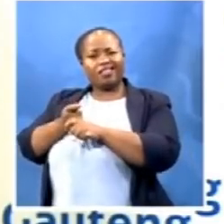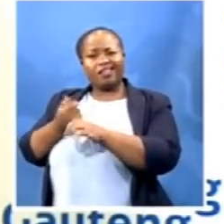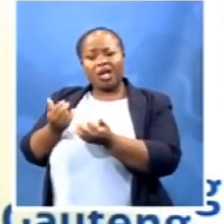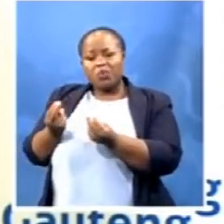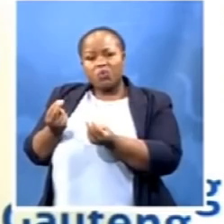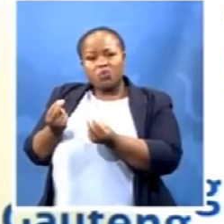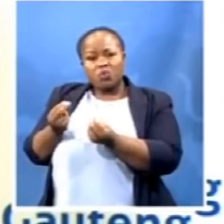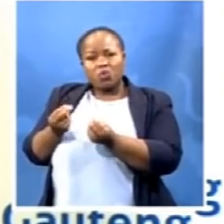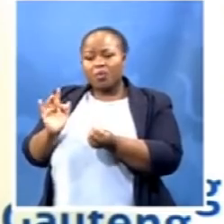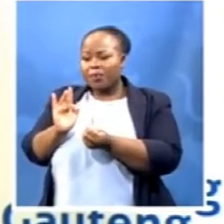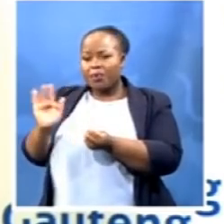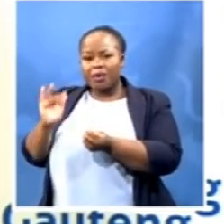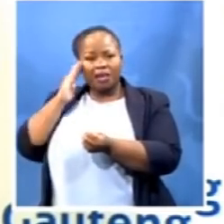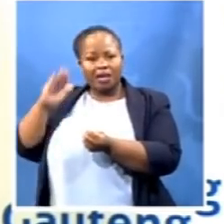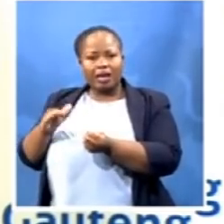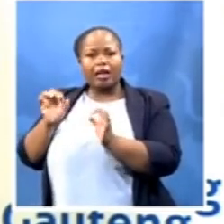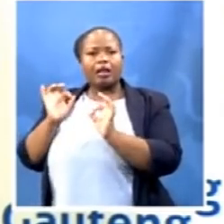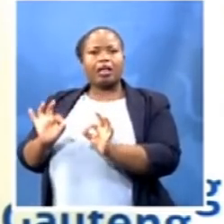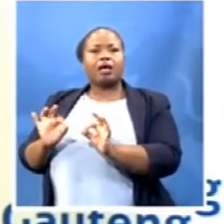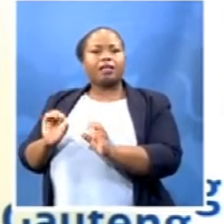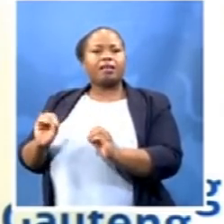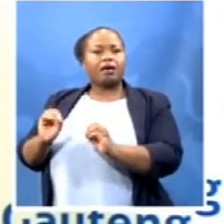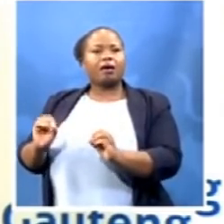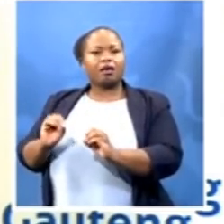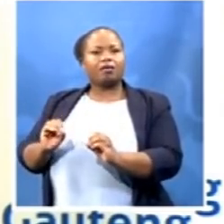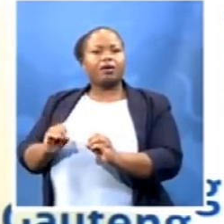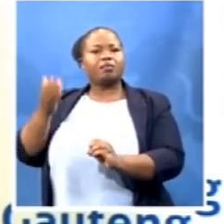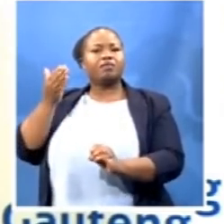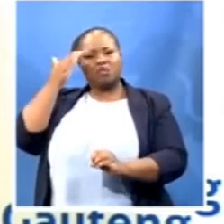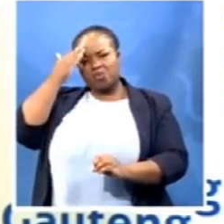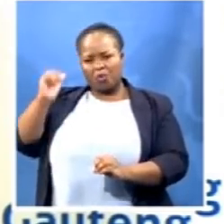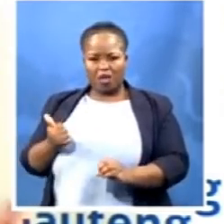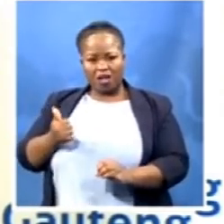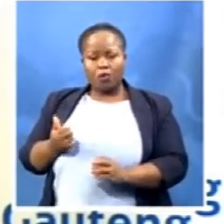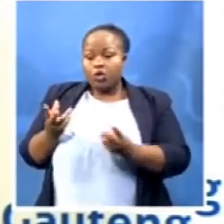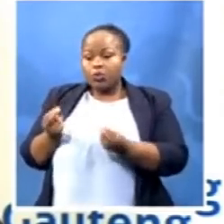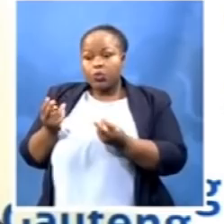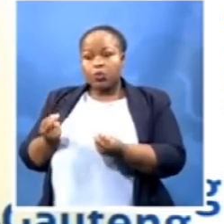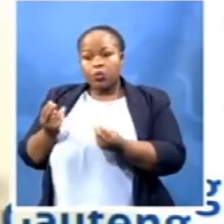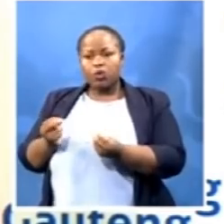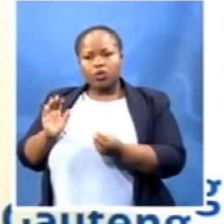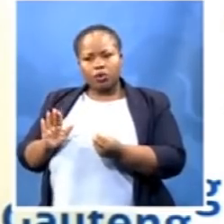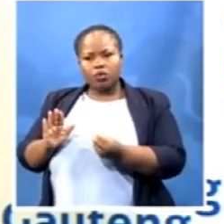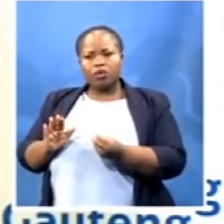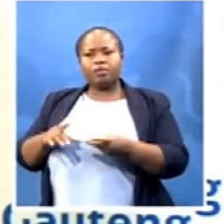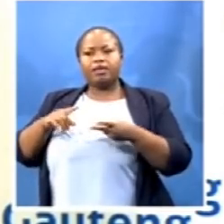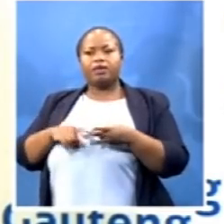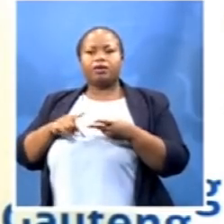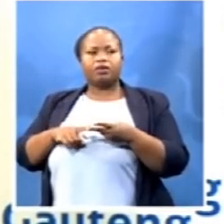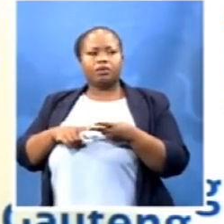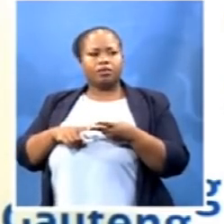were new. So these were new shacks. Some of them 2 days, 1 day, 3 days. There's nobody